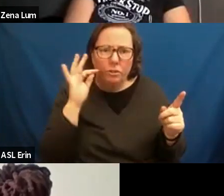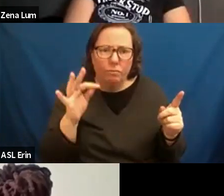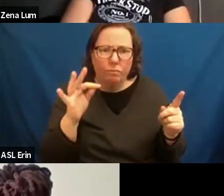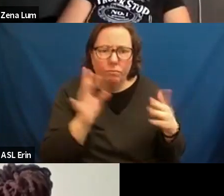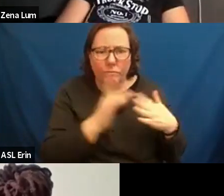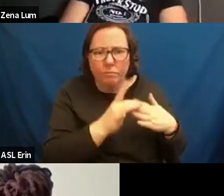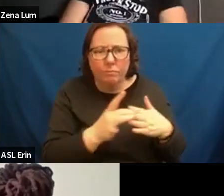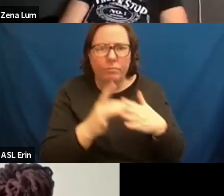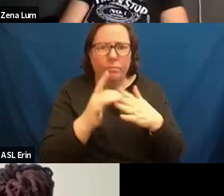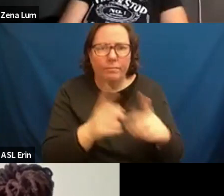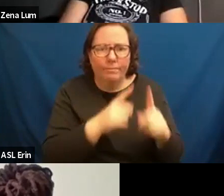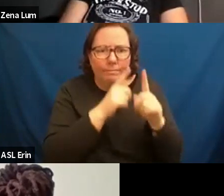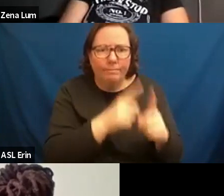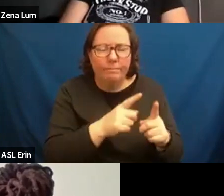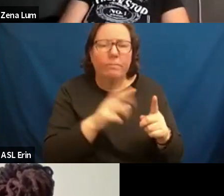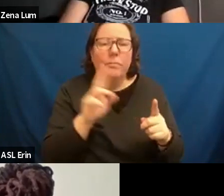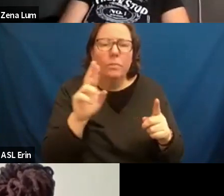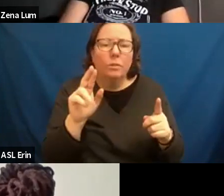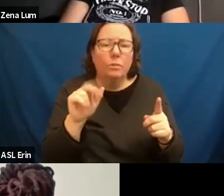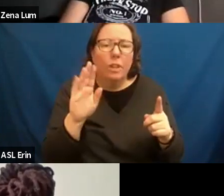producing racially,